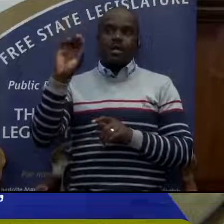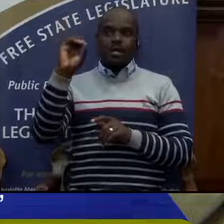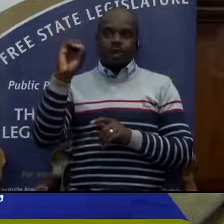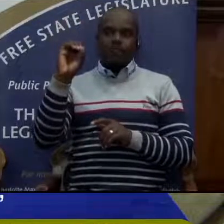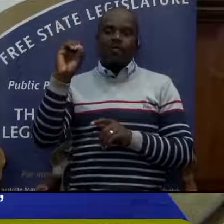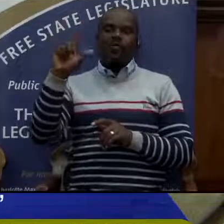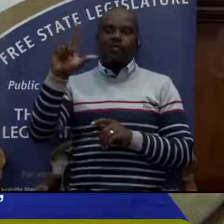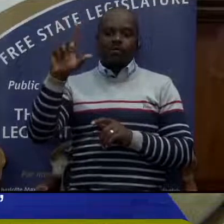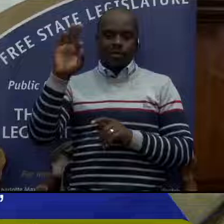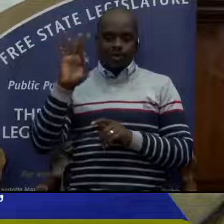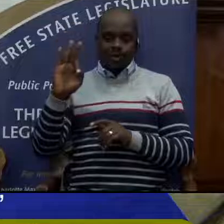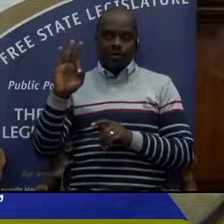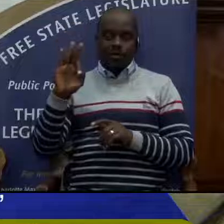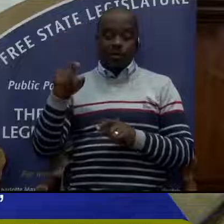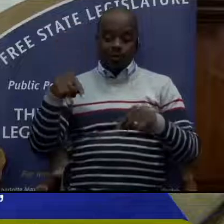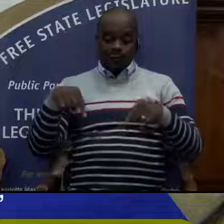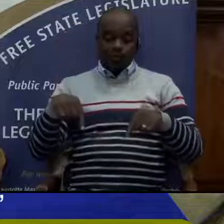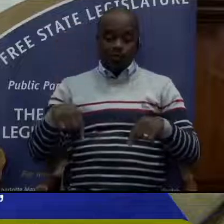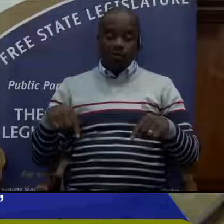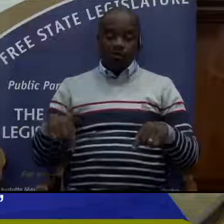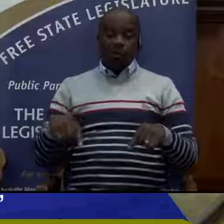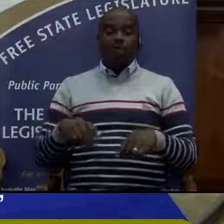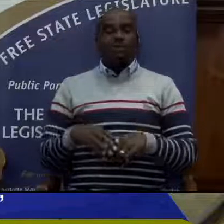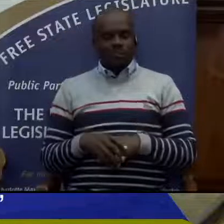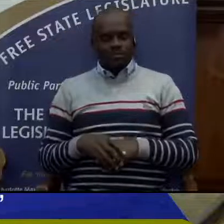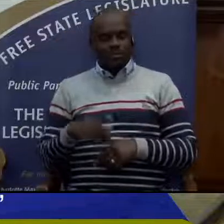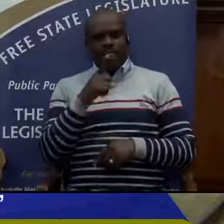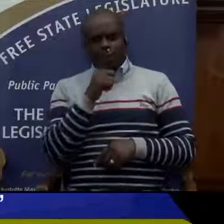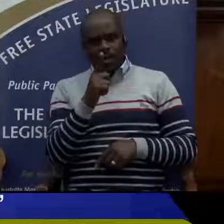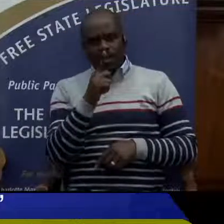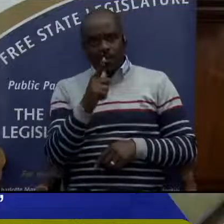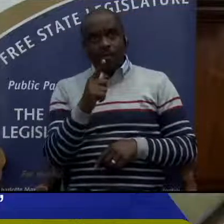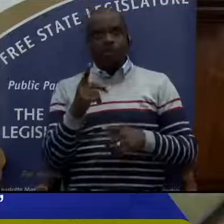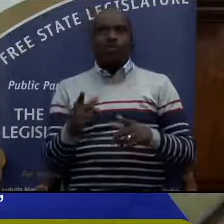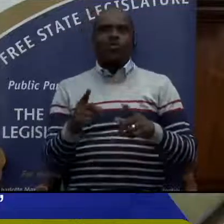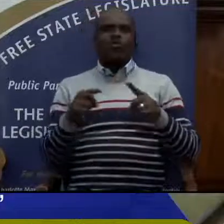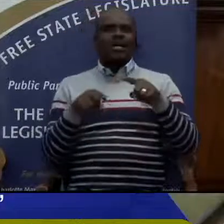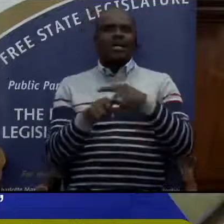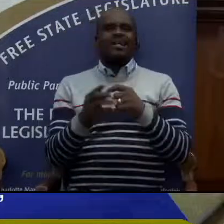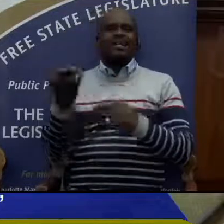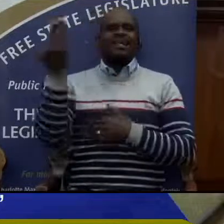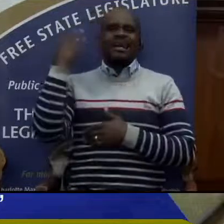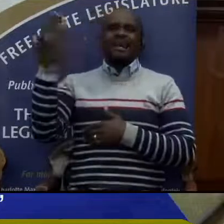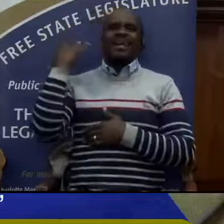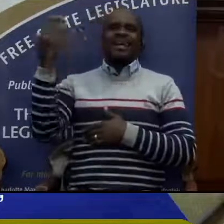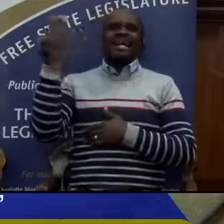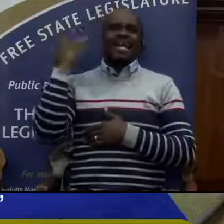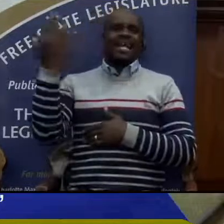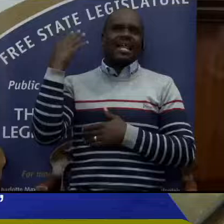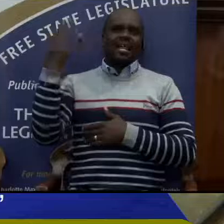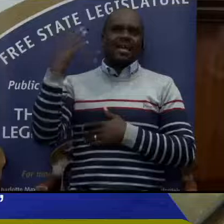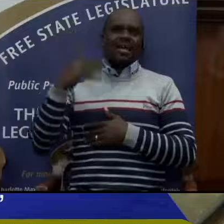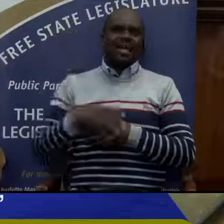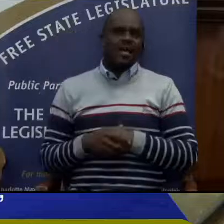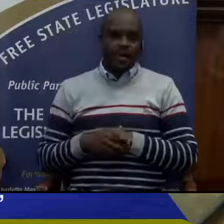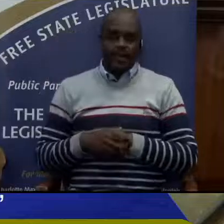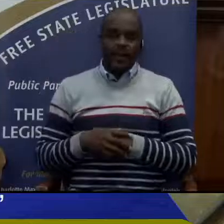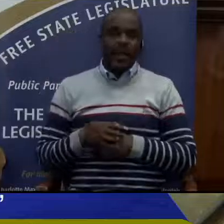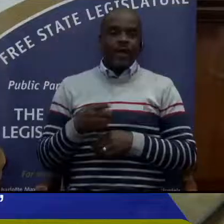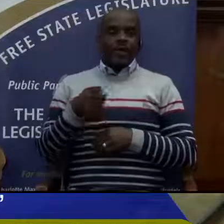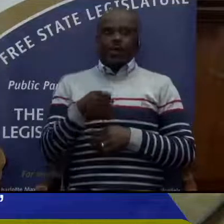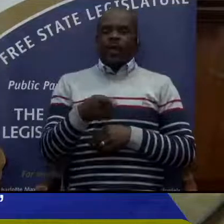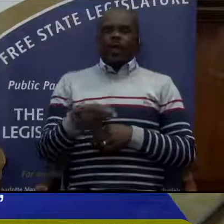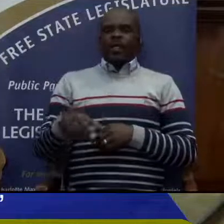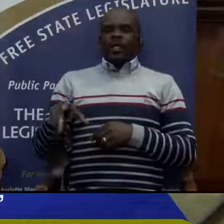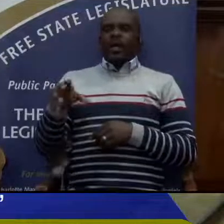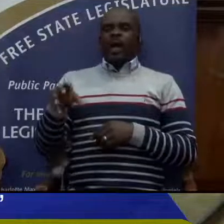the ghost of Jan van Riebeeck as a bigger wolf than themselves to hide his fat. We must